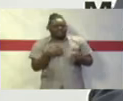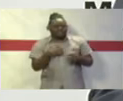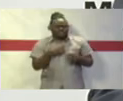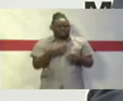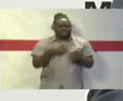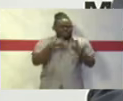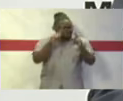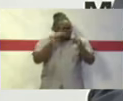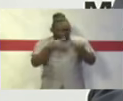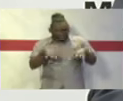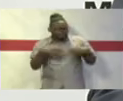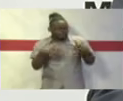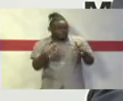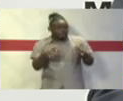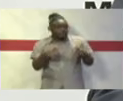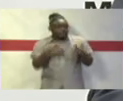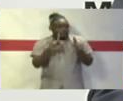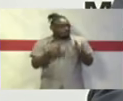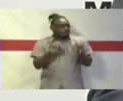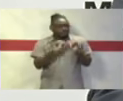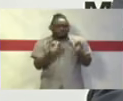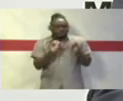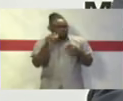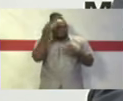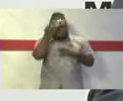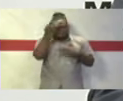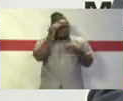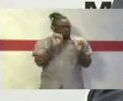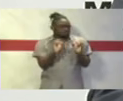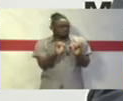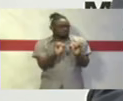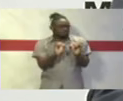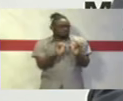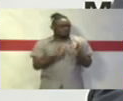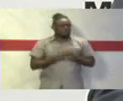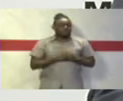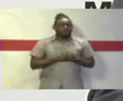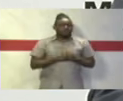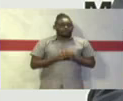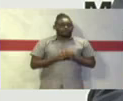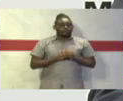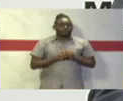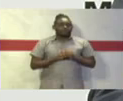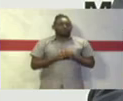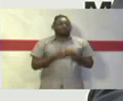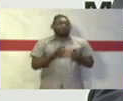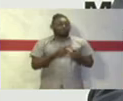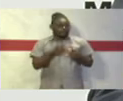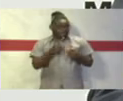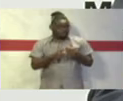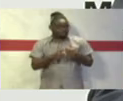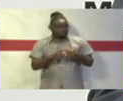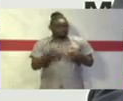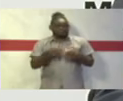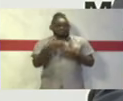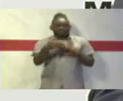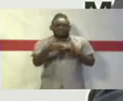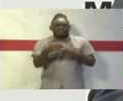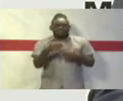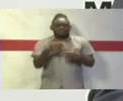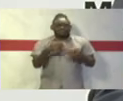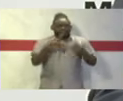no symptoms at the time. So that case was picked up in that regard and of course referred to us for sequencing because of the recent